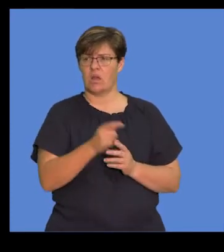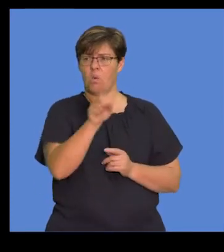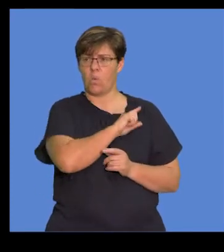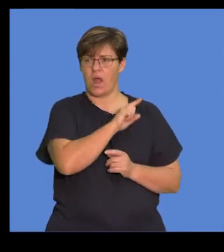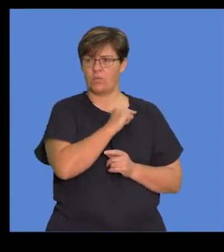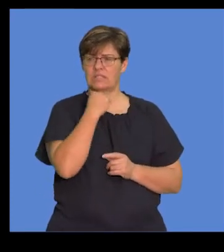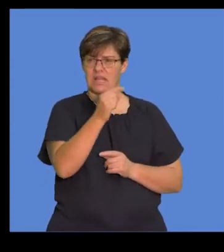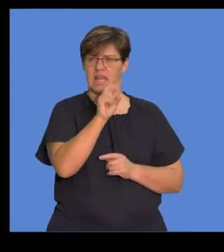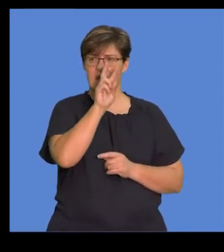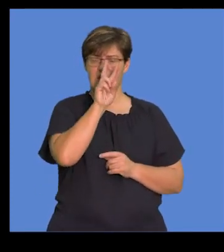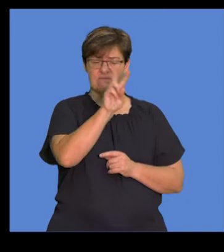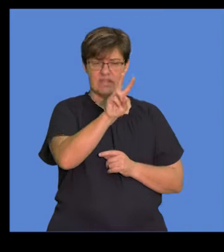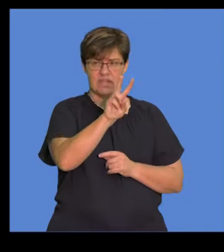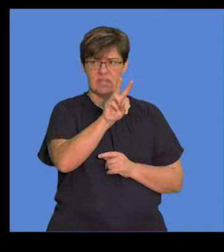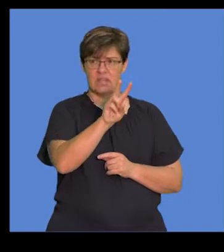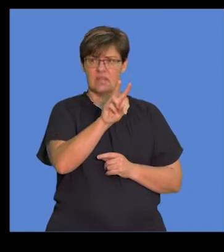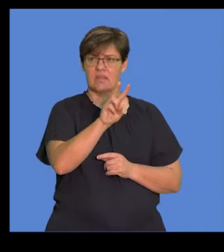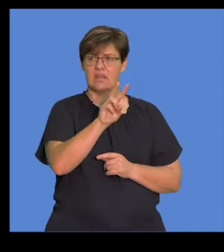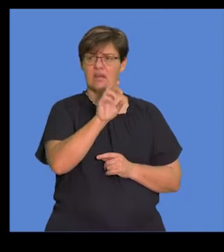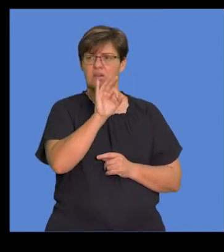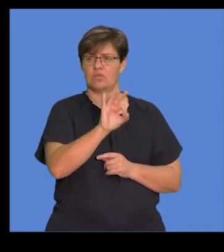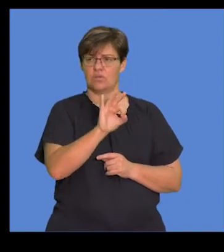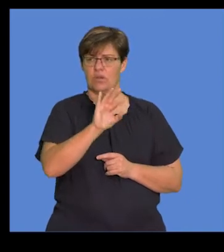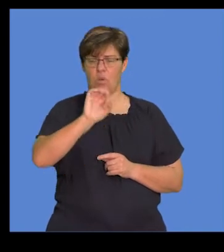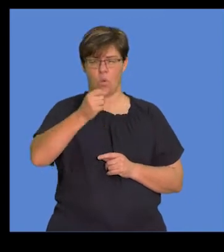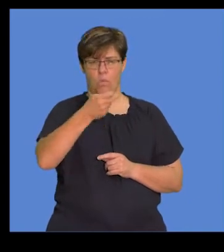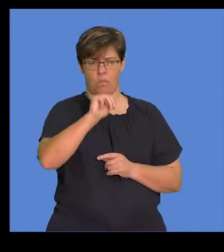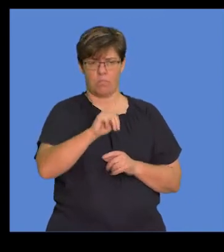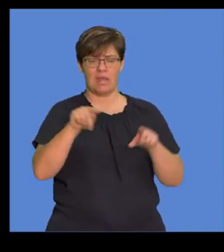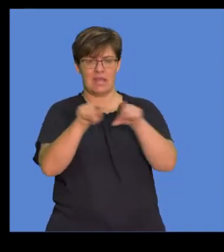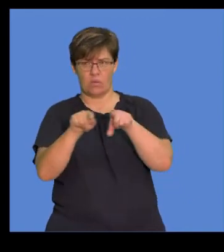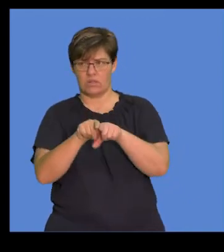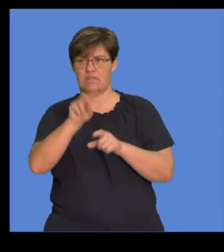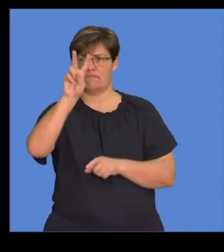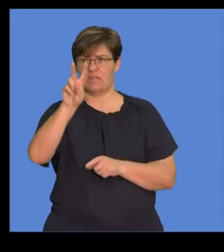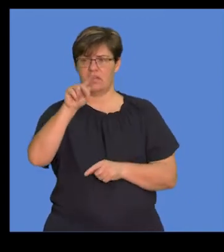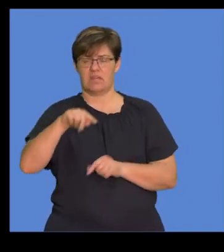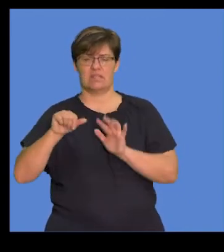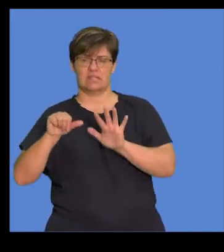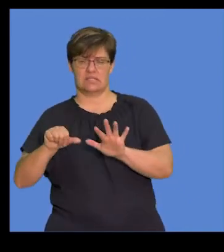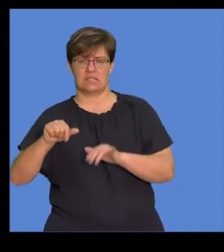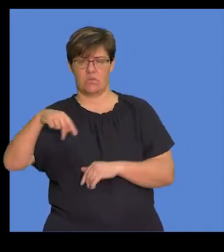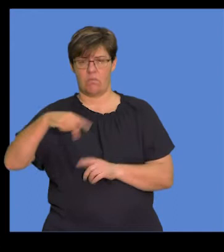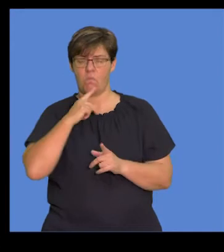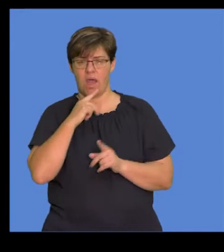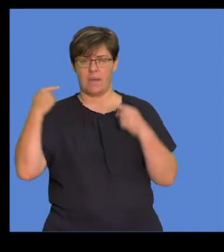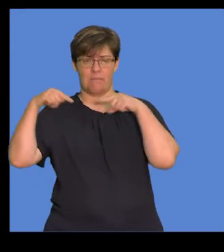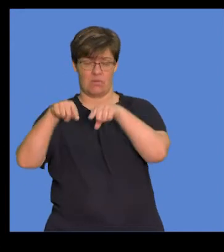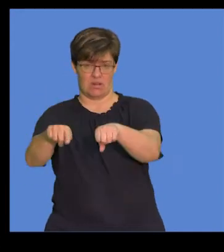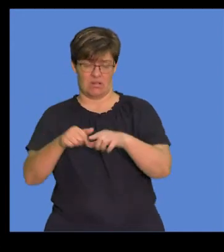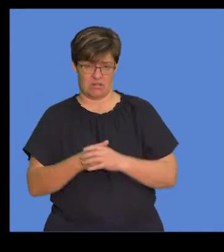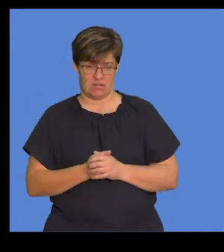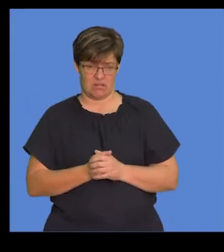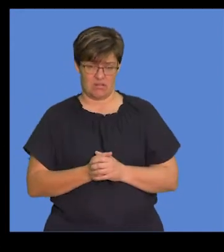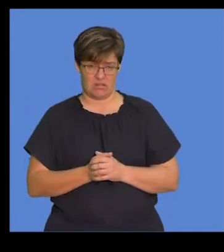3 ohms. Why? Okay, because we're saying V across 3 ohm is equals to V across 6 ohm, okay.